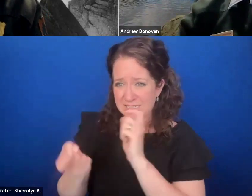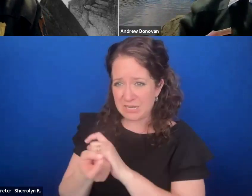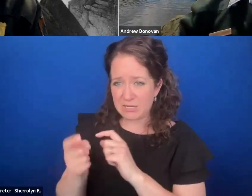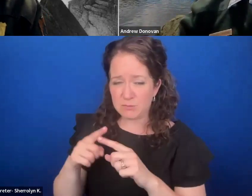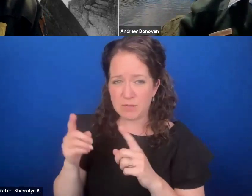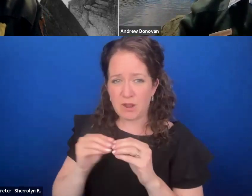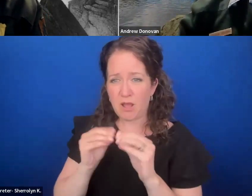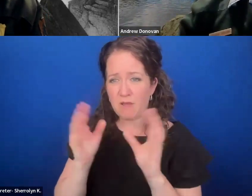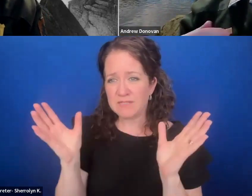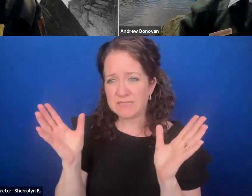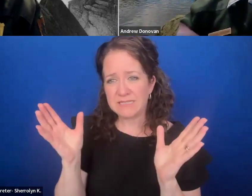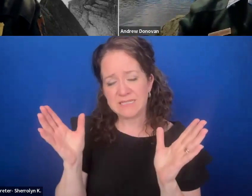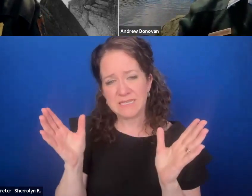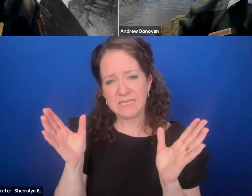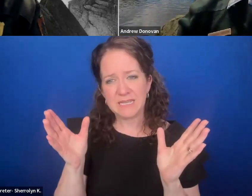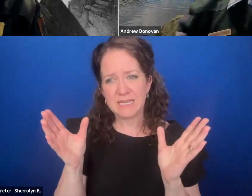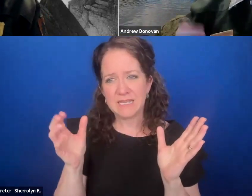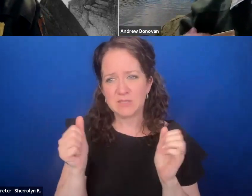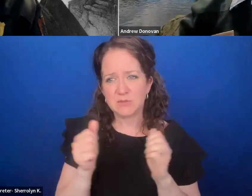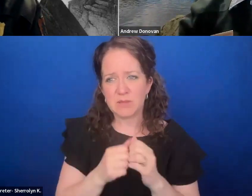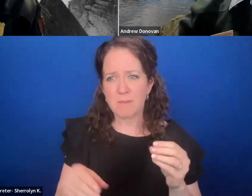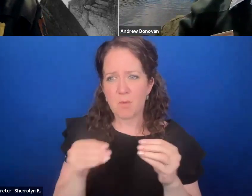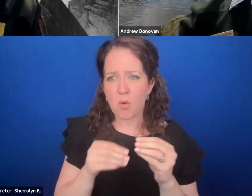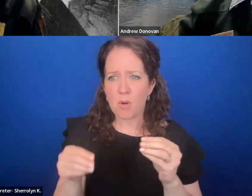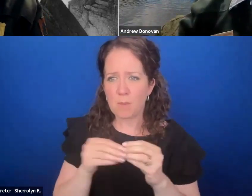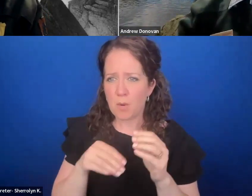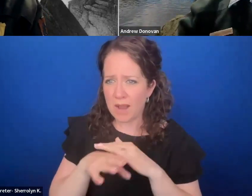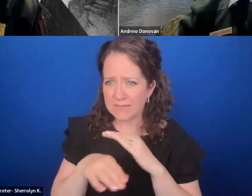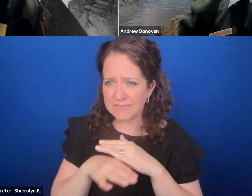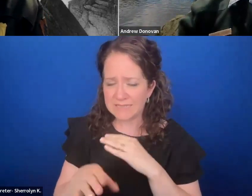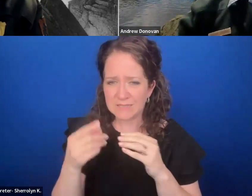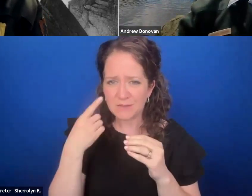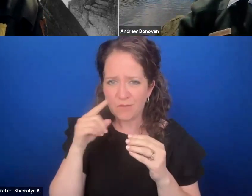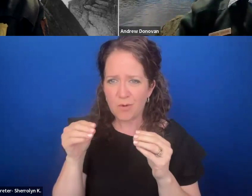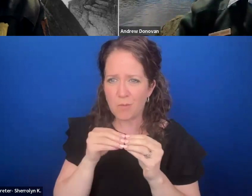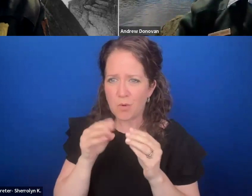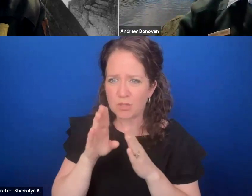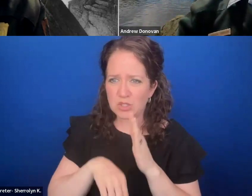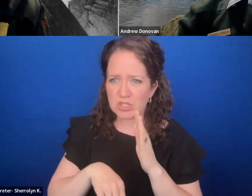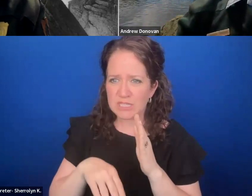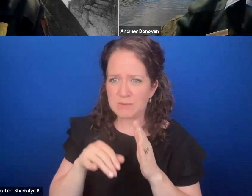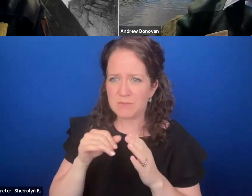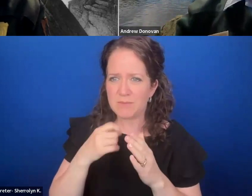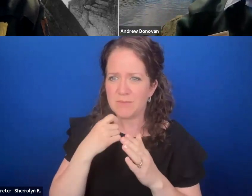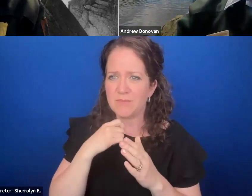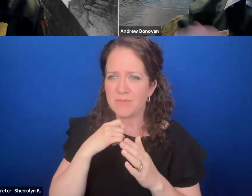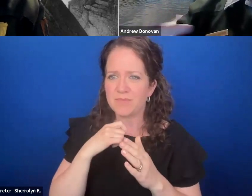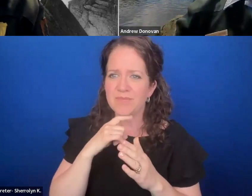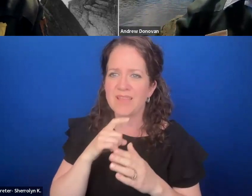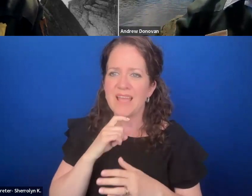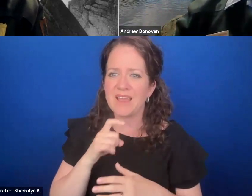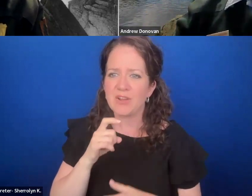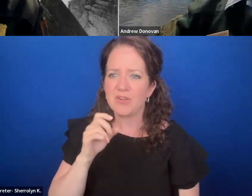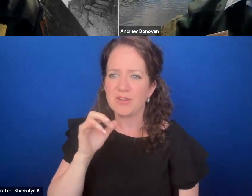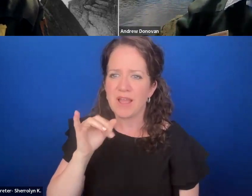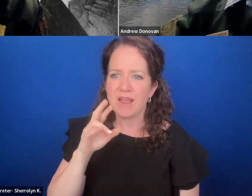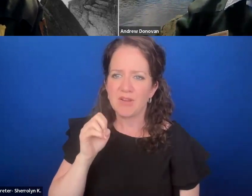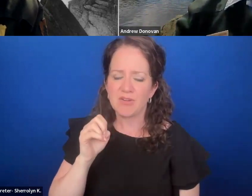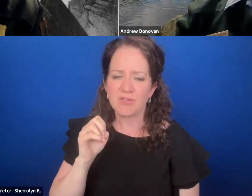with more and more access to cheaper iron, right? It can't be that you're using bog